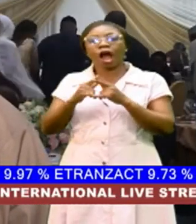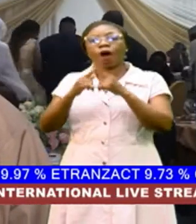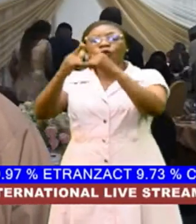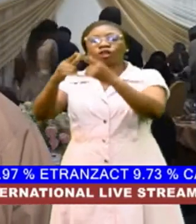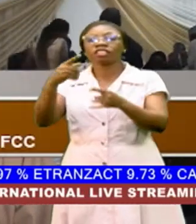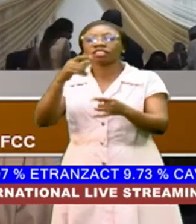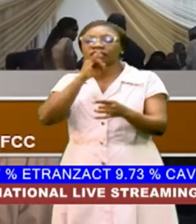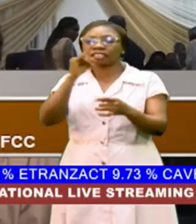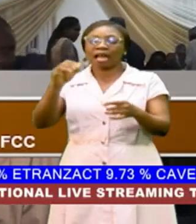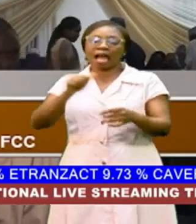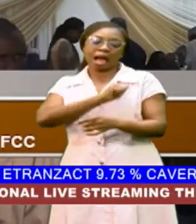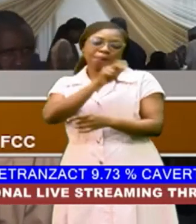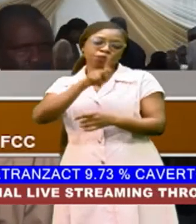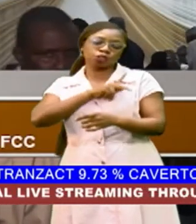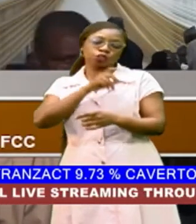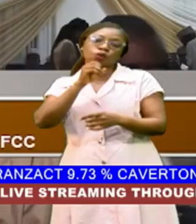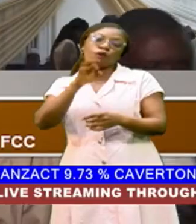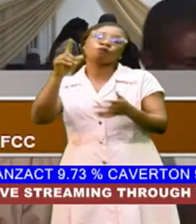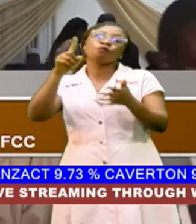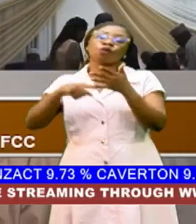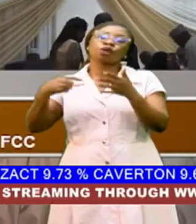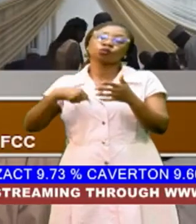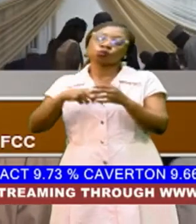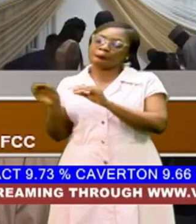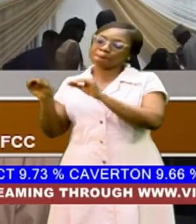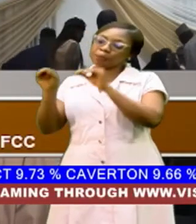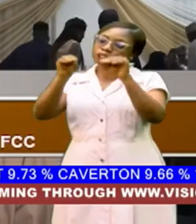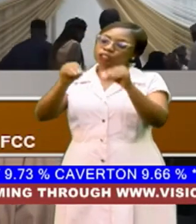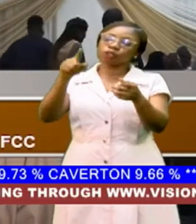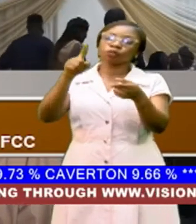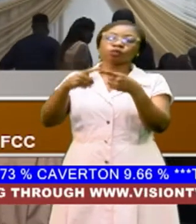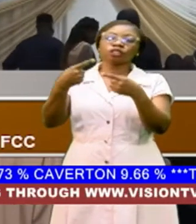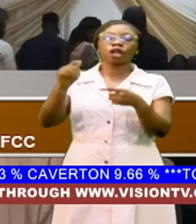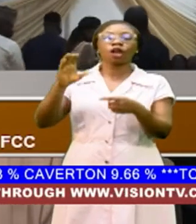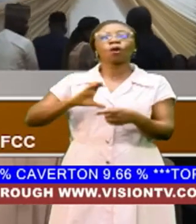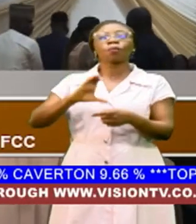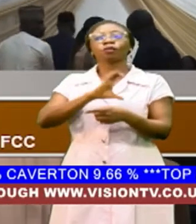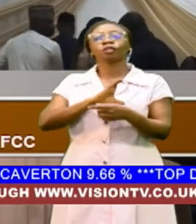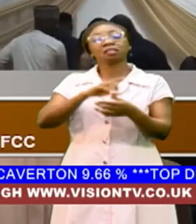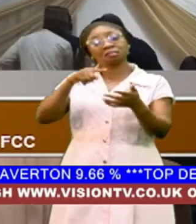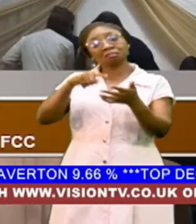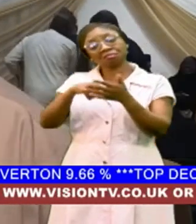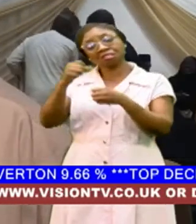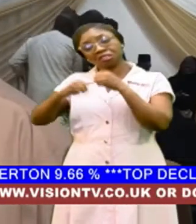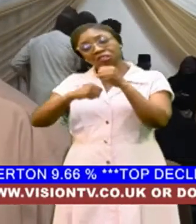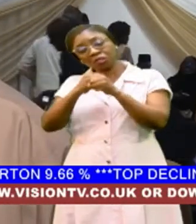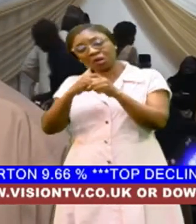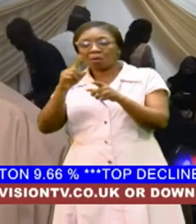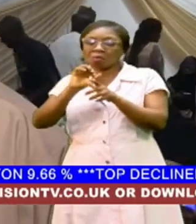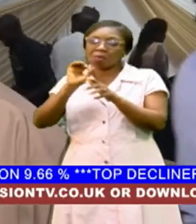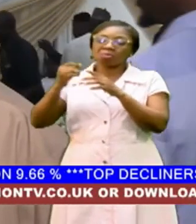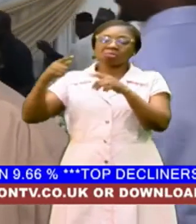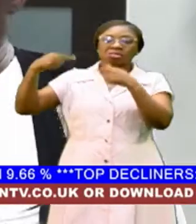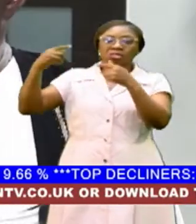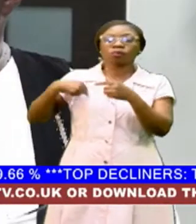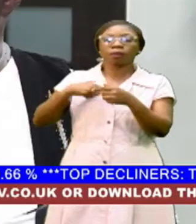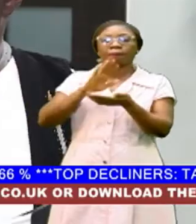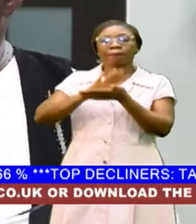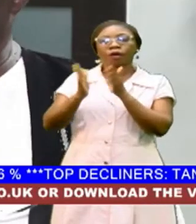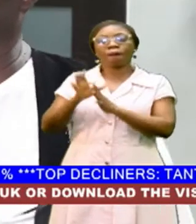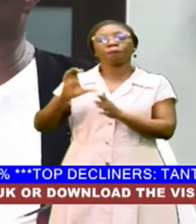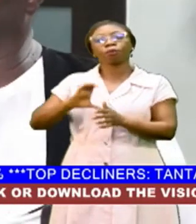appreciation of what we put in the commission, either this year or since we became commissioners. We